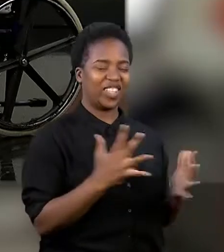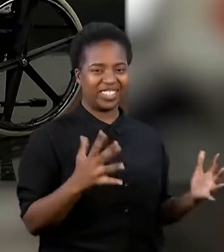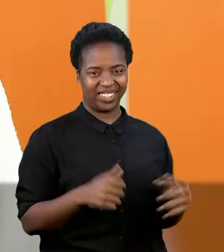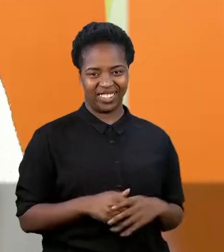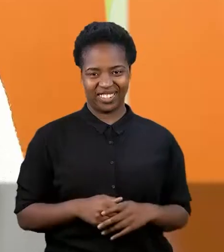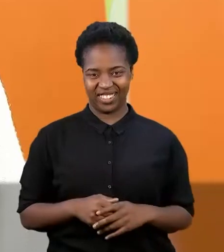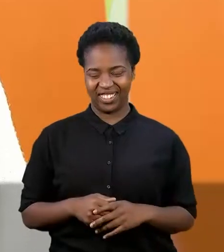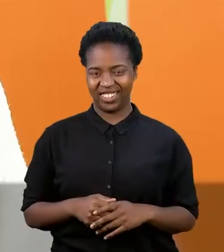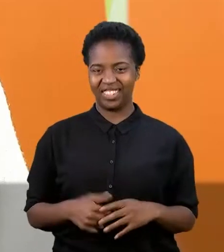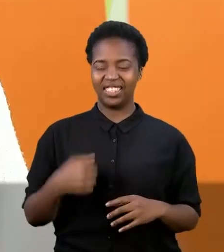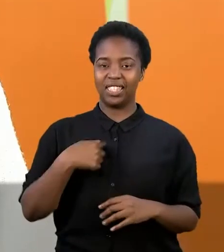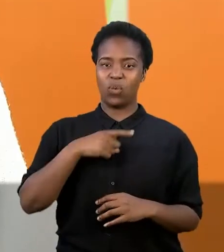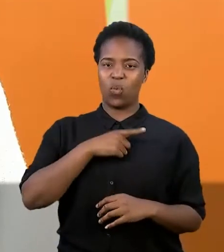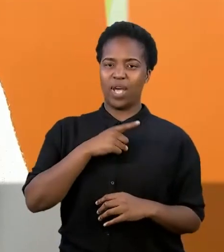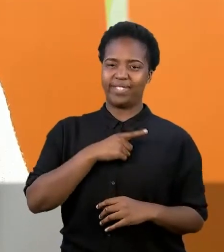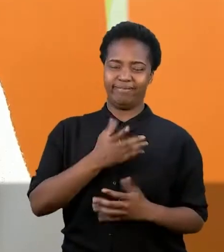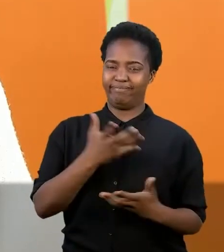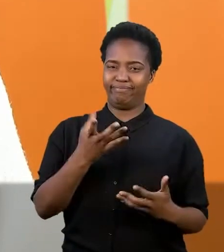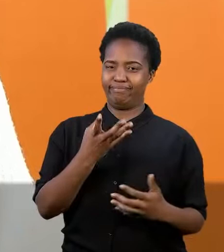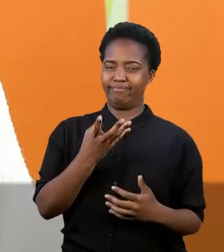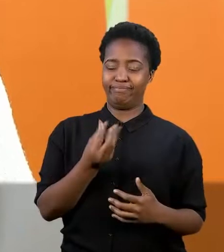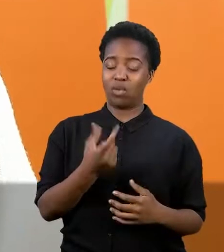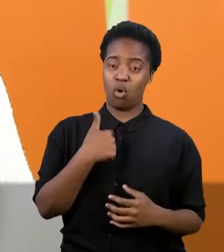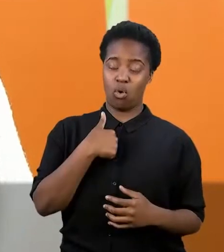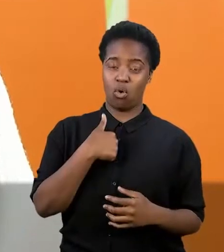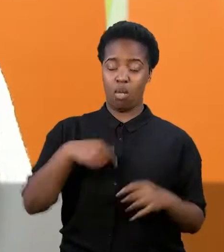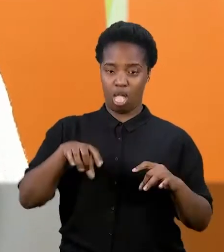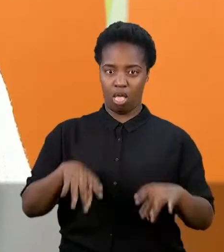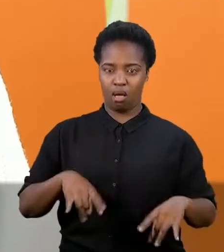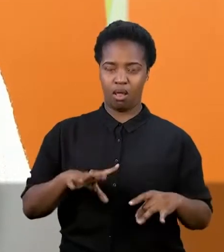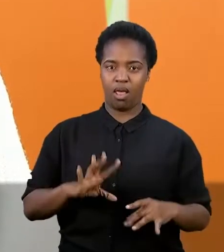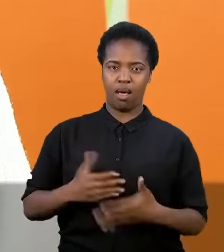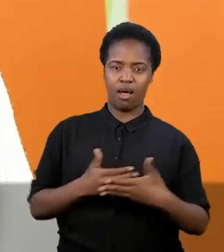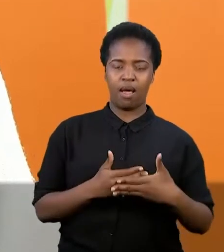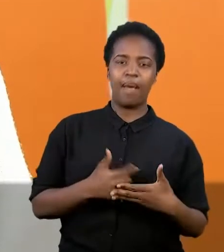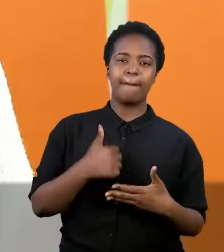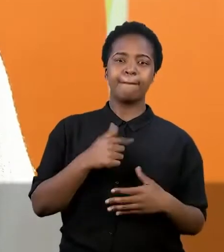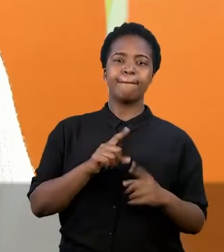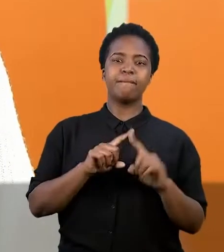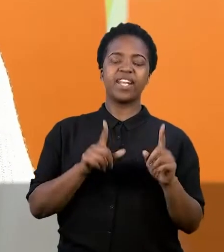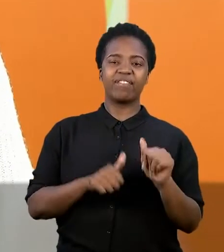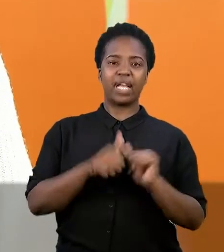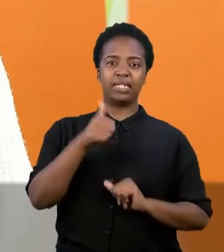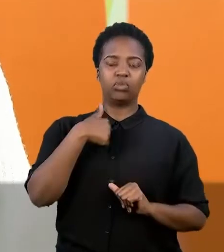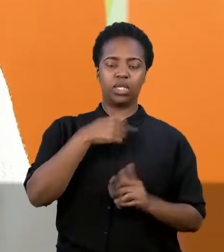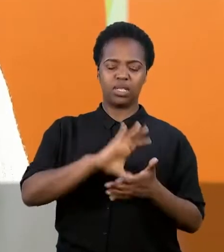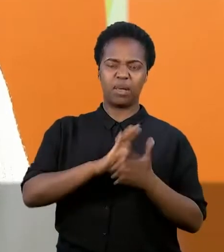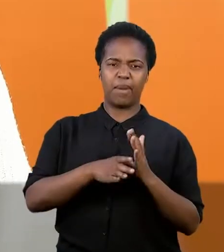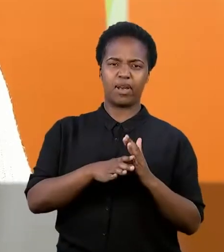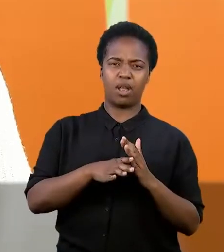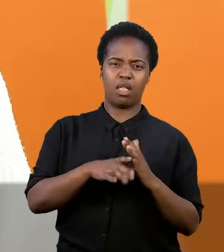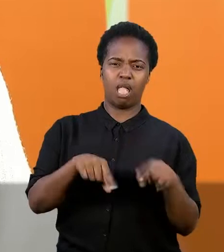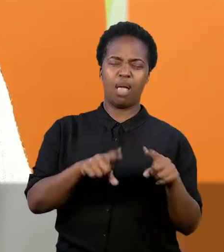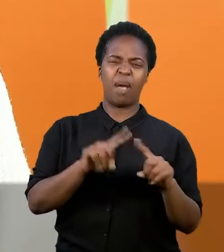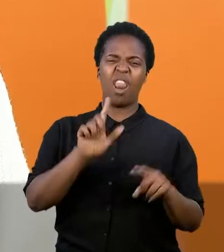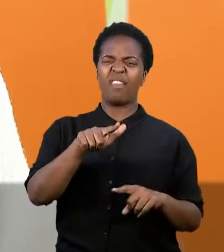much. Ke tla re ke mo ke bonneng teng o rise. Ntho ha se next. Seemo se ke leng mo seo. Re a tshaba fela o qala o thola disability.